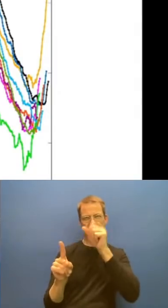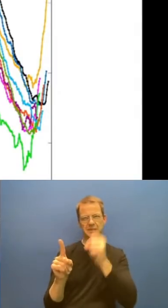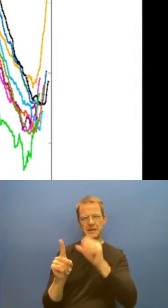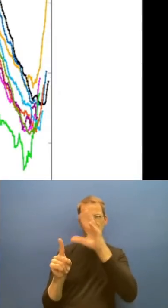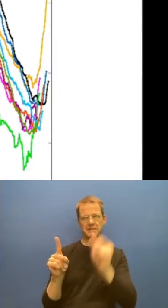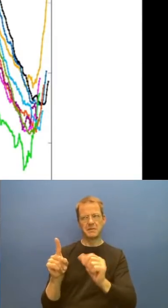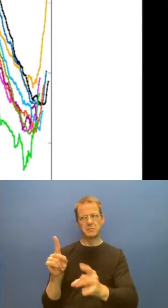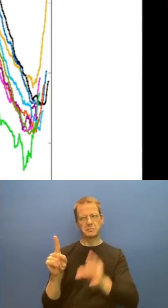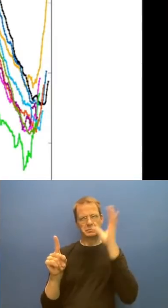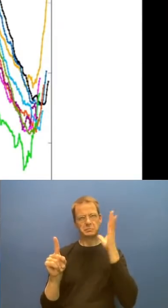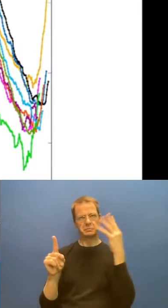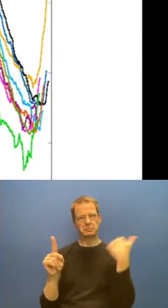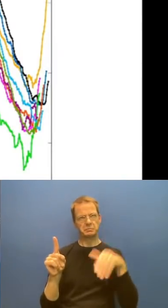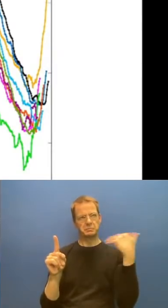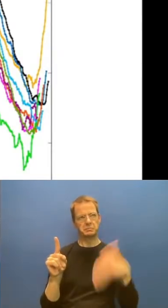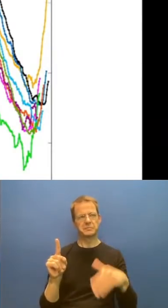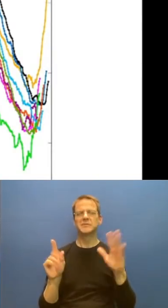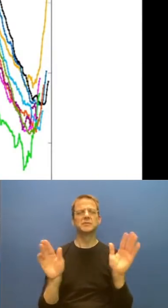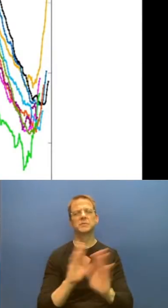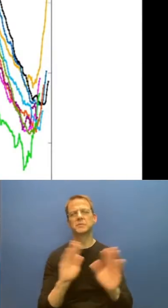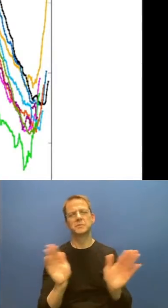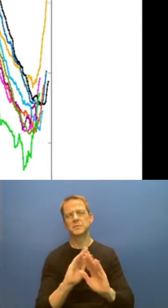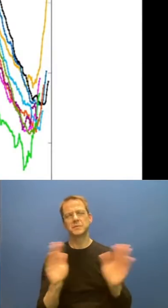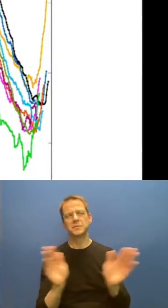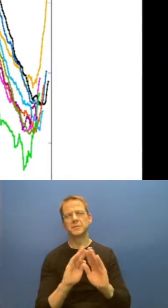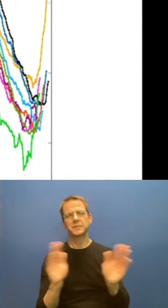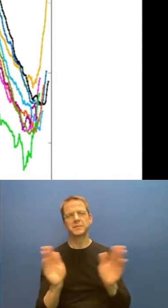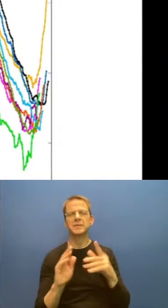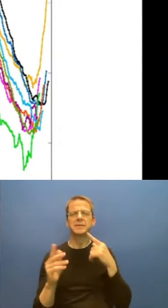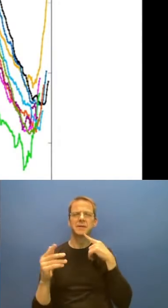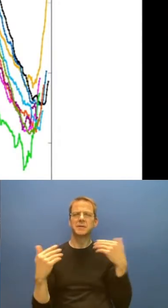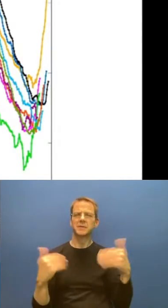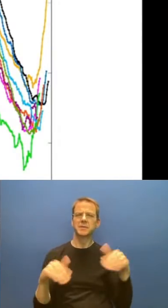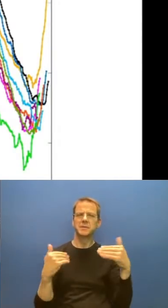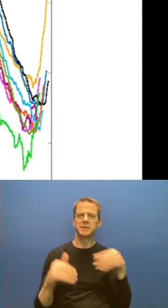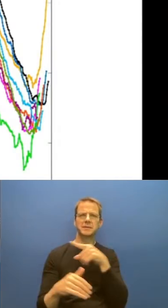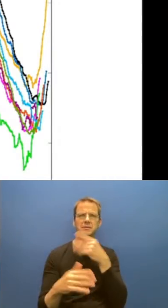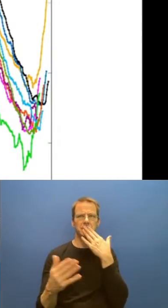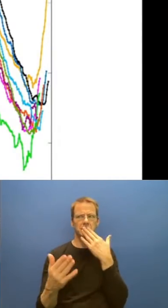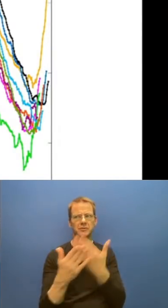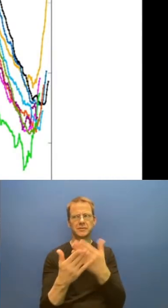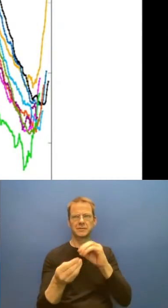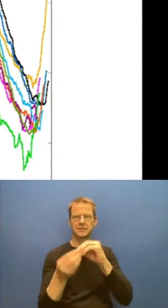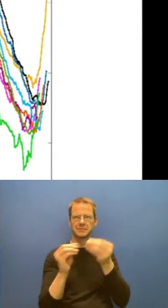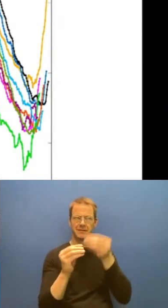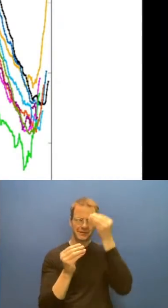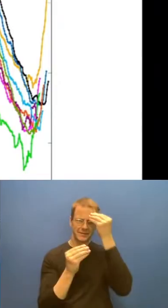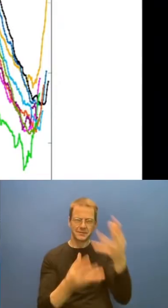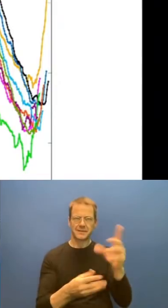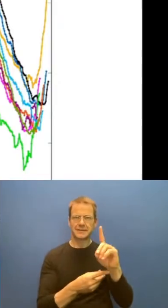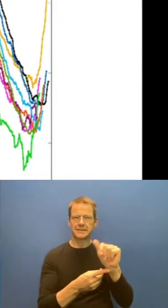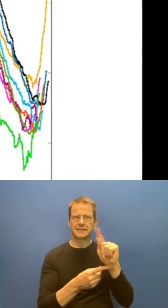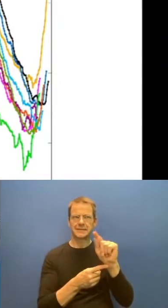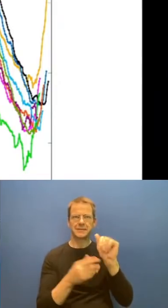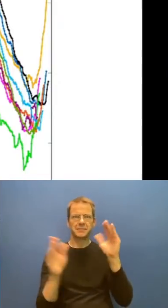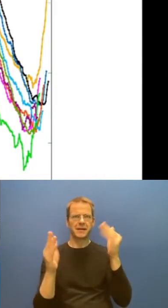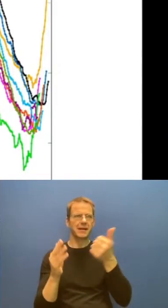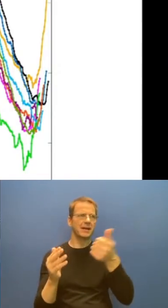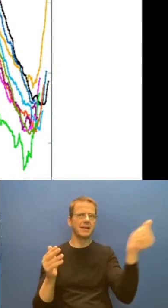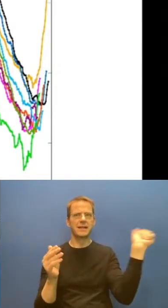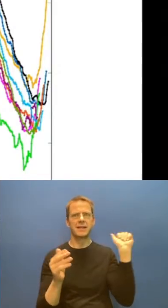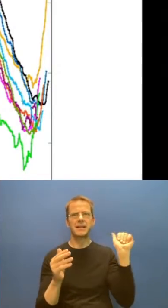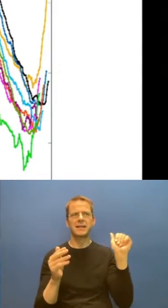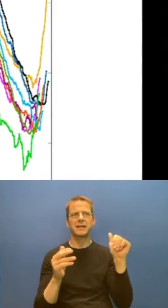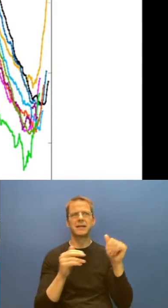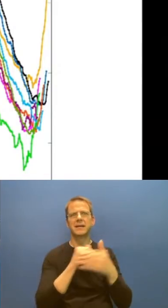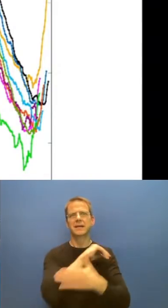other sub-Saharan African countries. We have no idea what's going on in other countries. And it's only thanks to the good healthcare